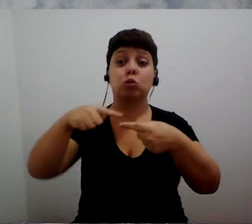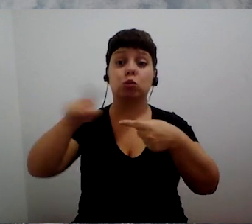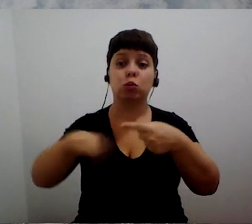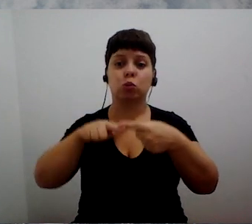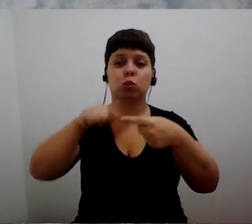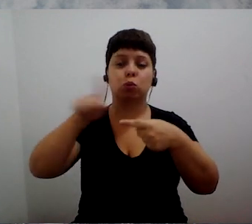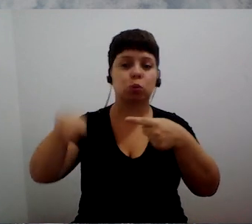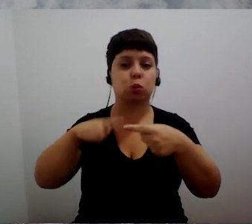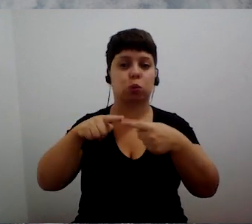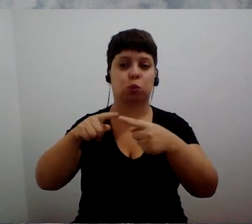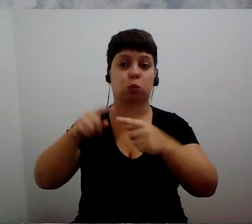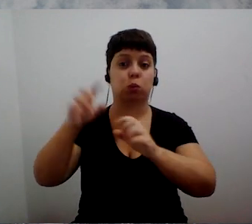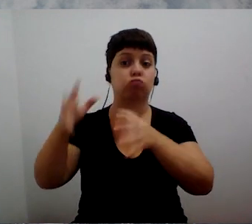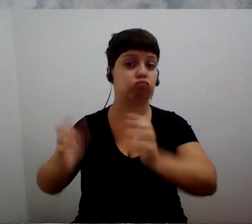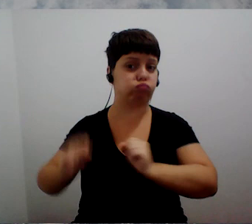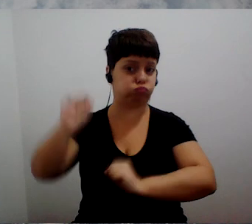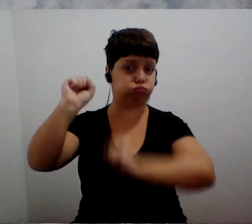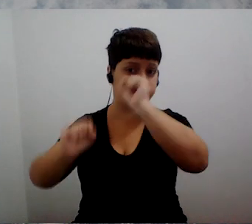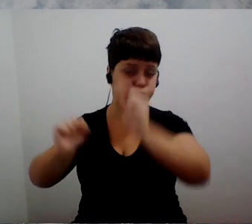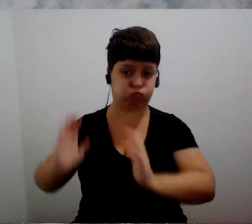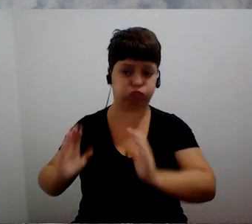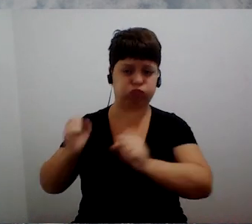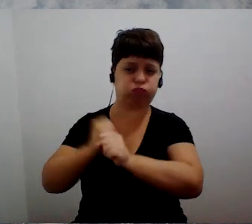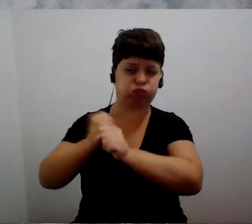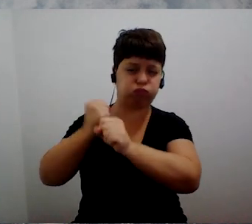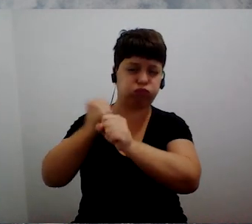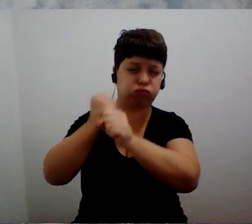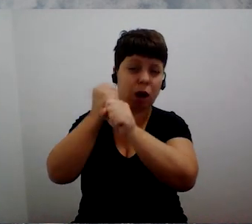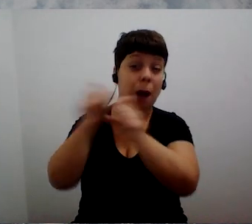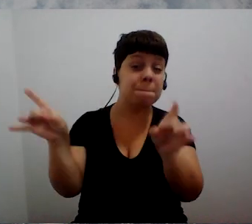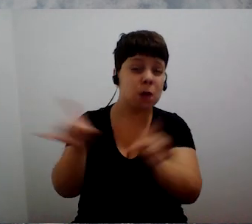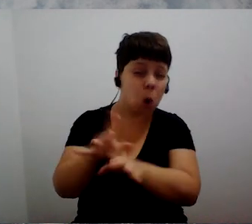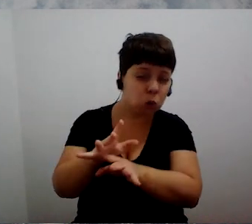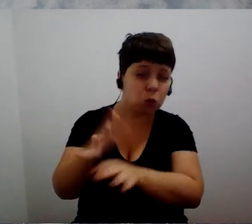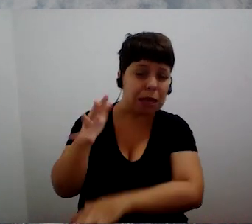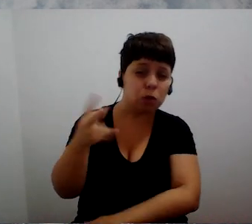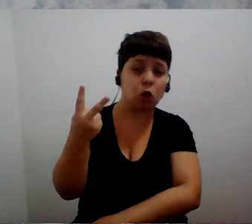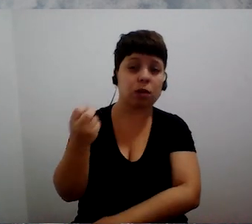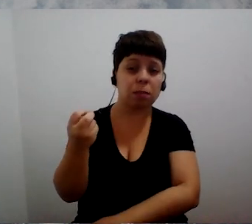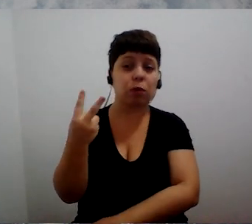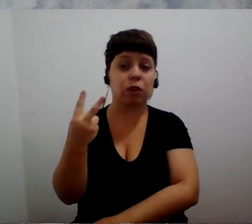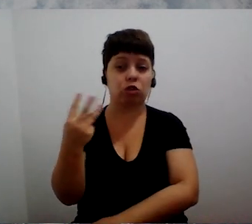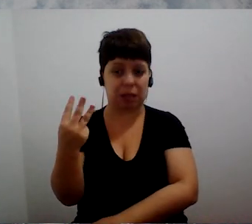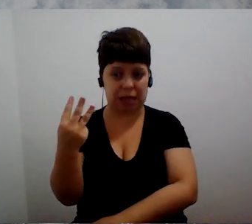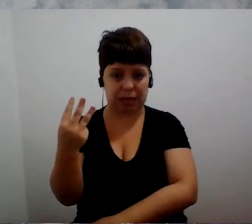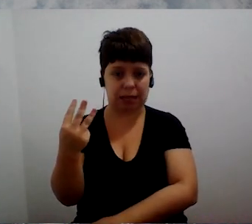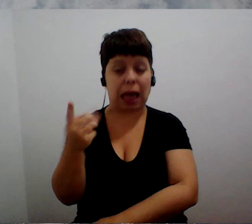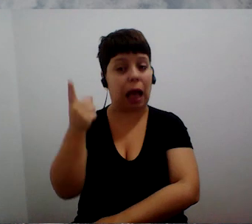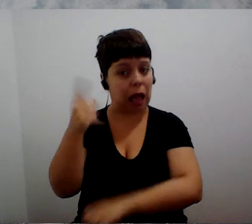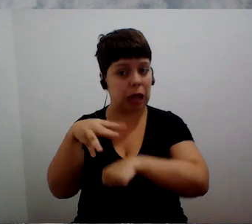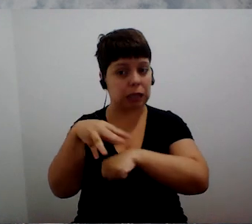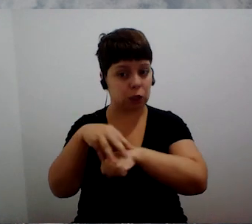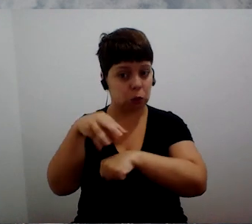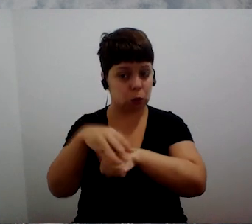modern plastic recycling plant in the world, the Site Zero. And it's expected to be completed in